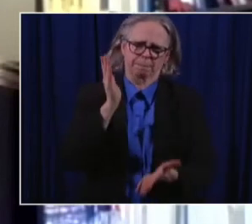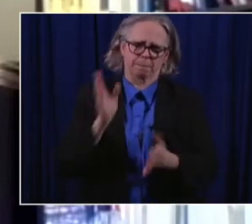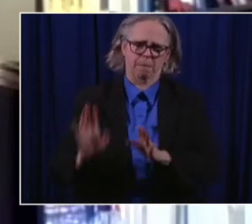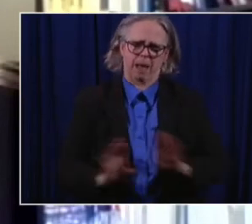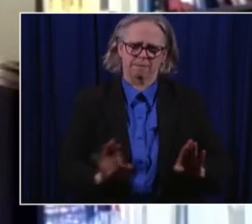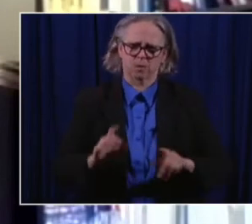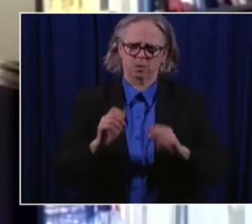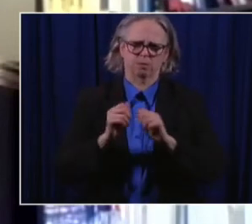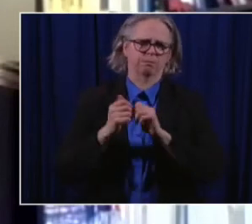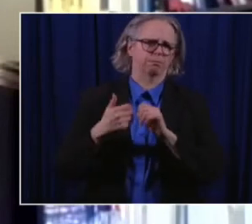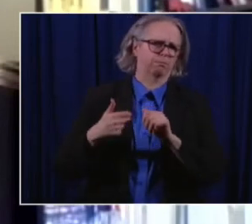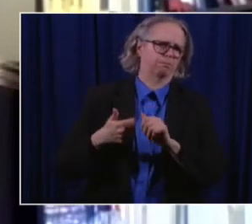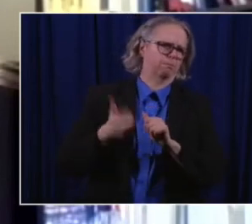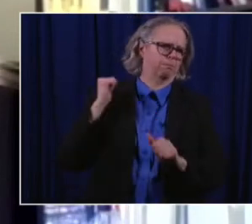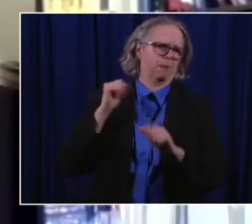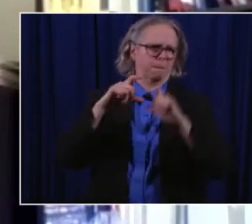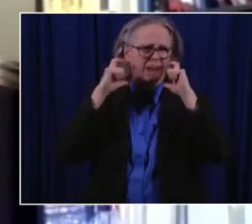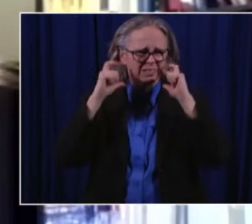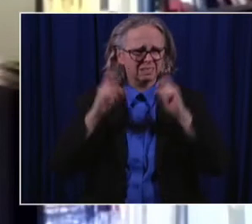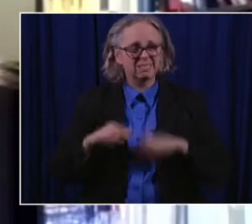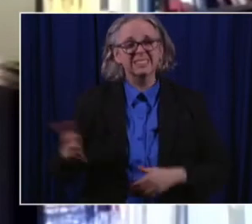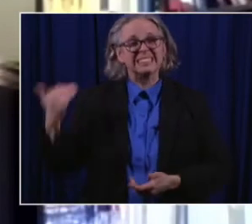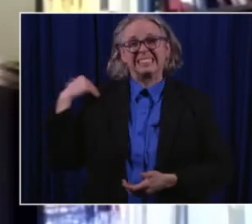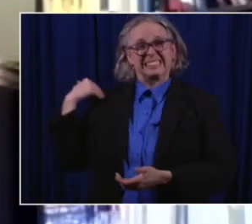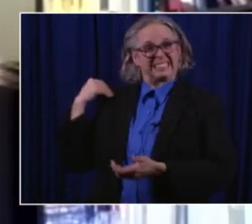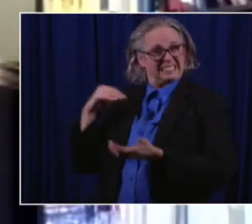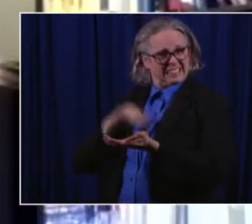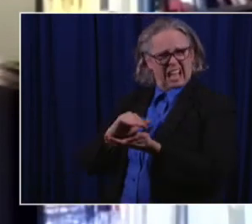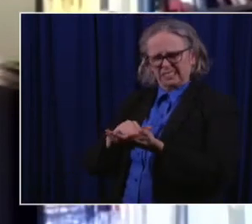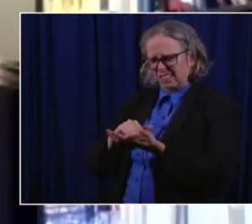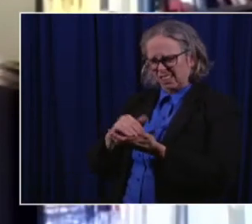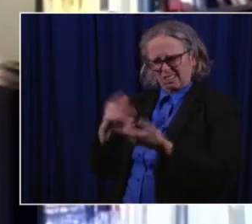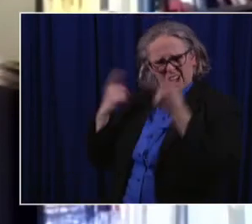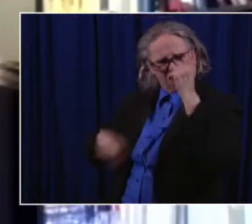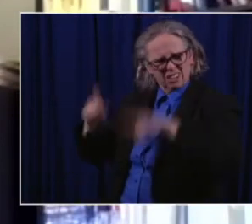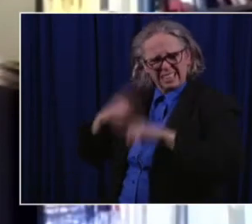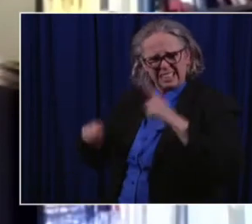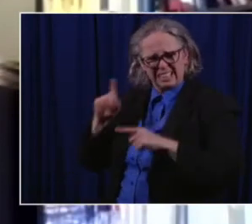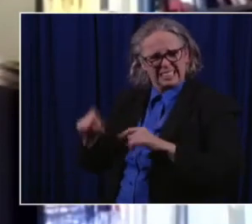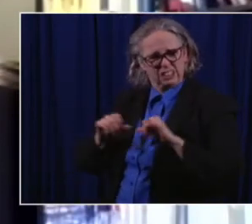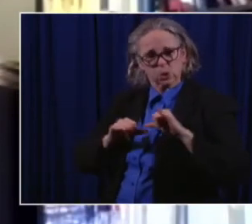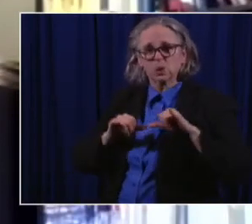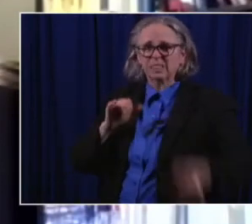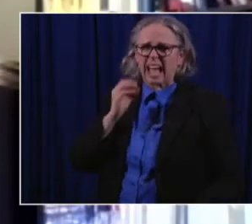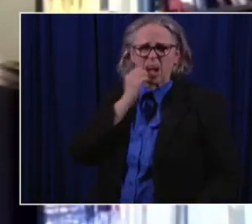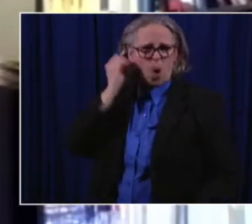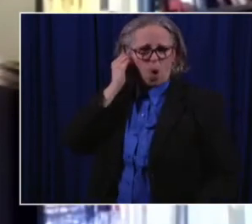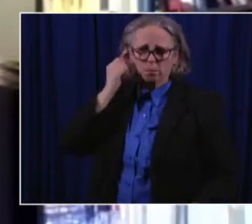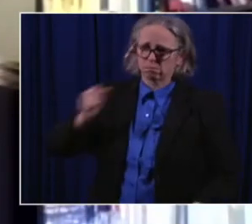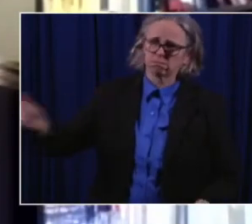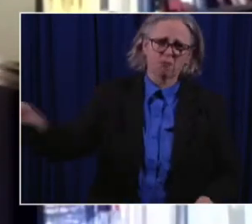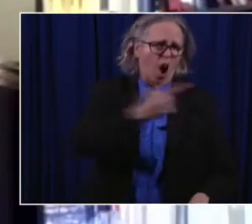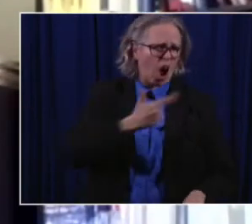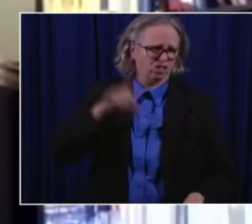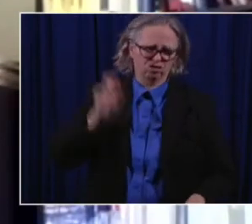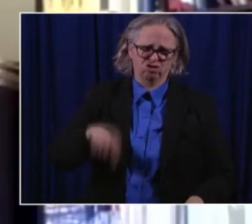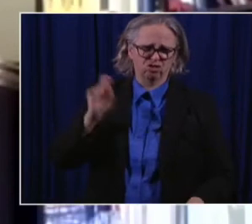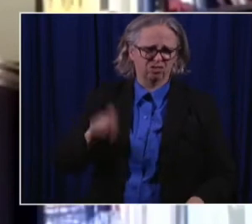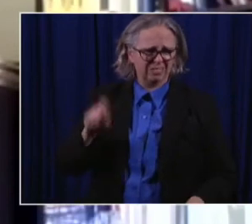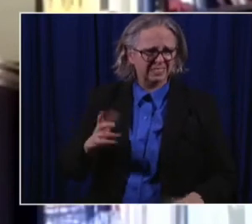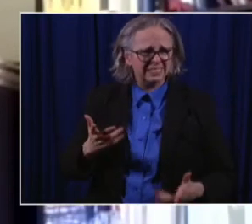last night to talk about this. We need to stay at home except for essential errands like getting food, medications, or visiting the